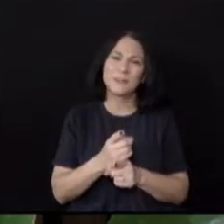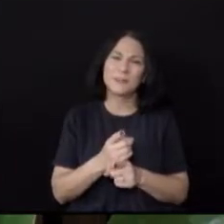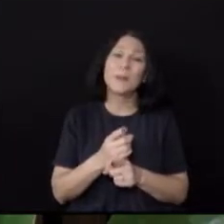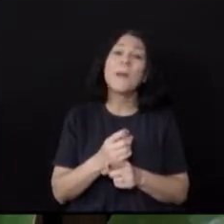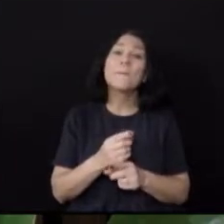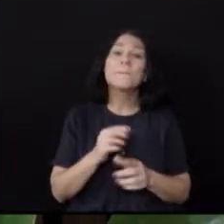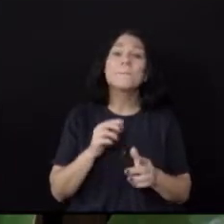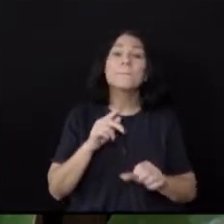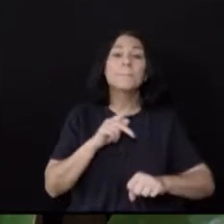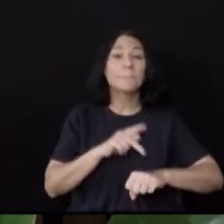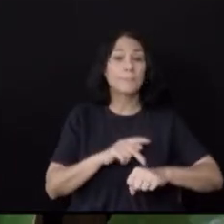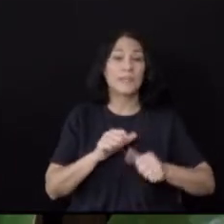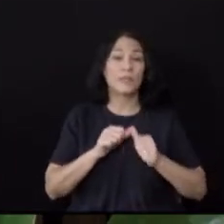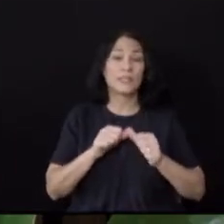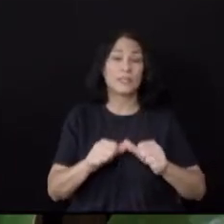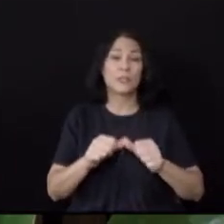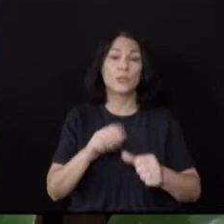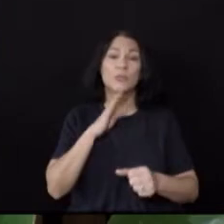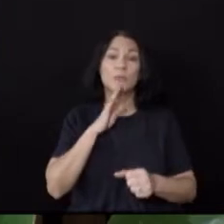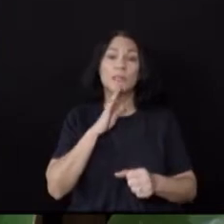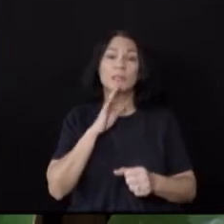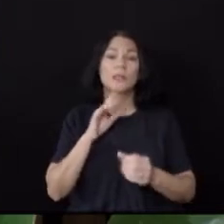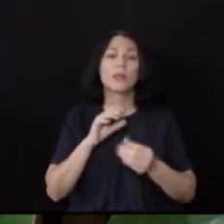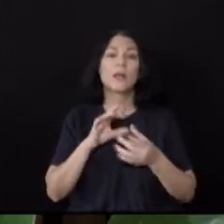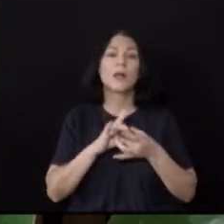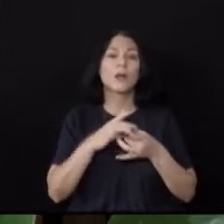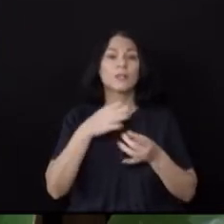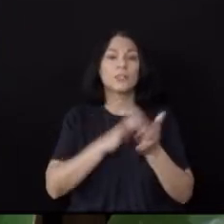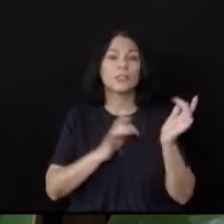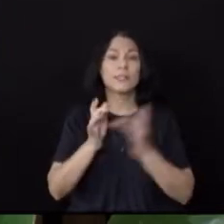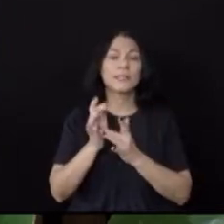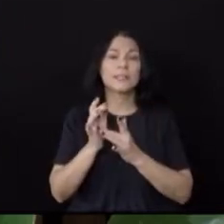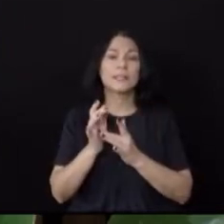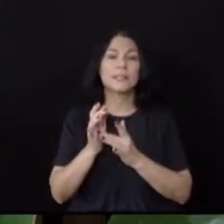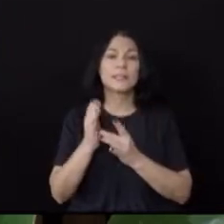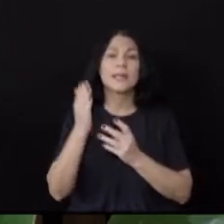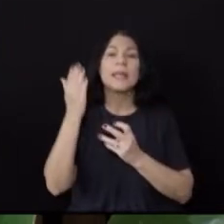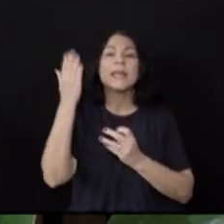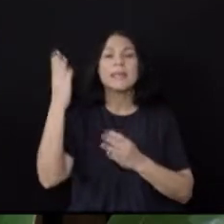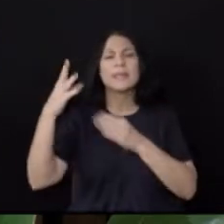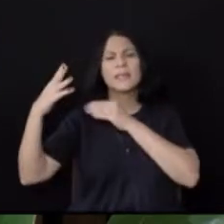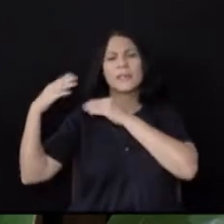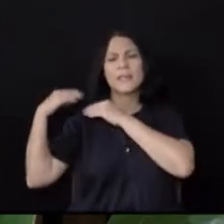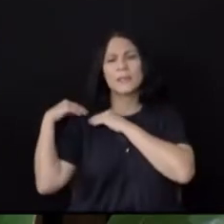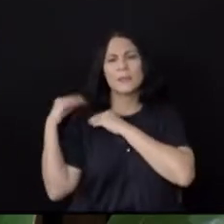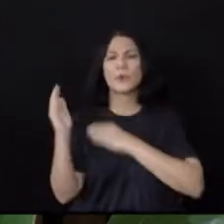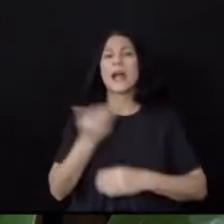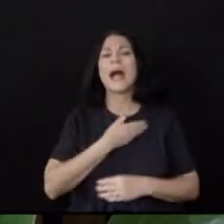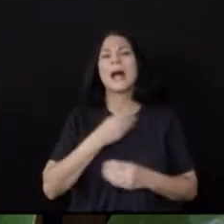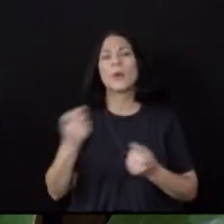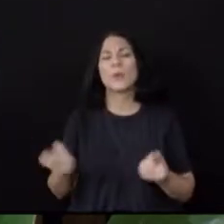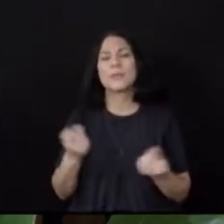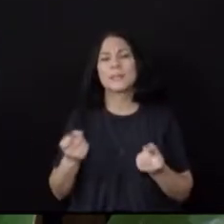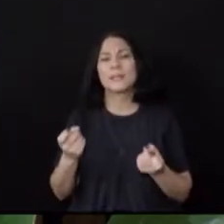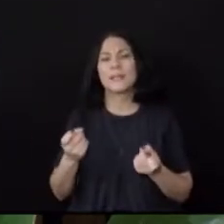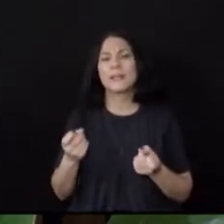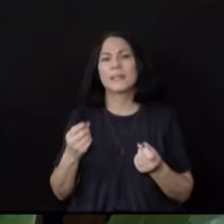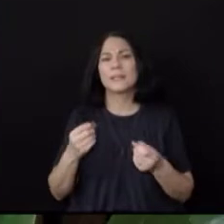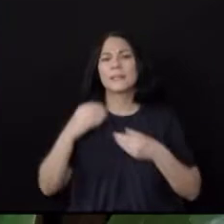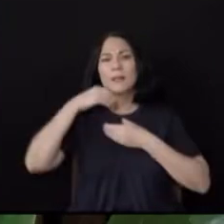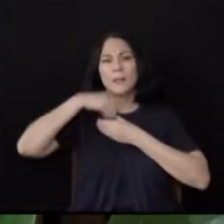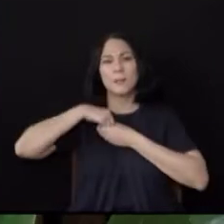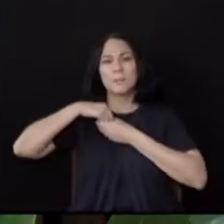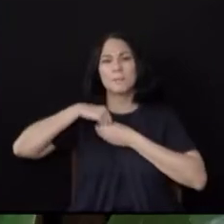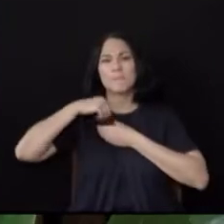Peter goes on, speaking of Jesus again, he himself bore our sins in his body on the tree, upon that